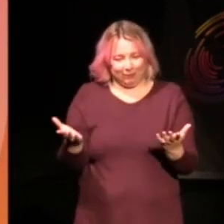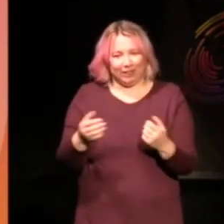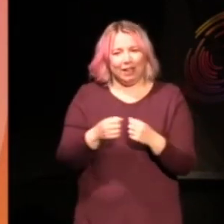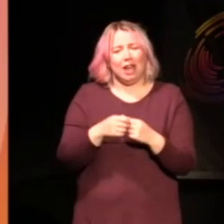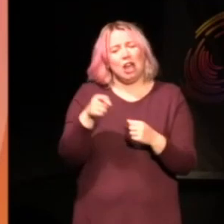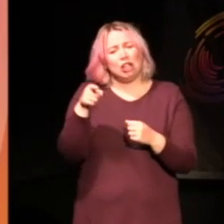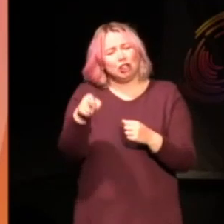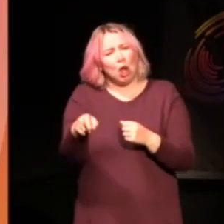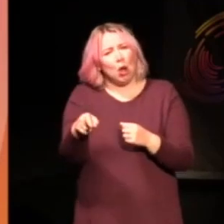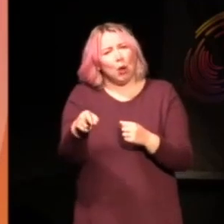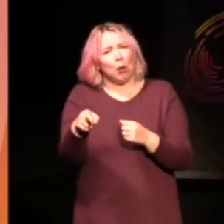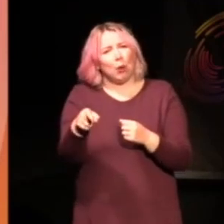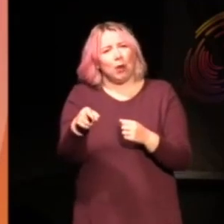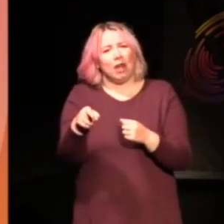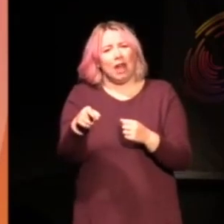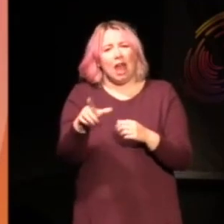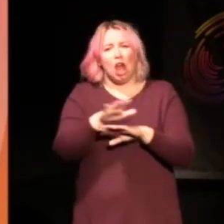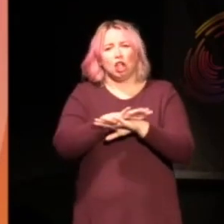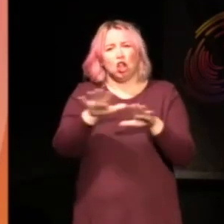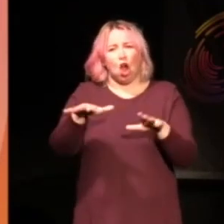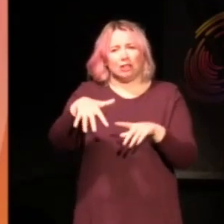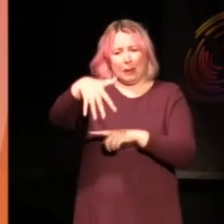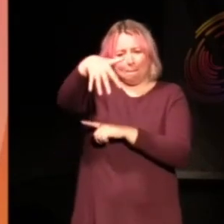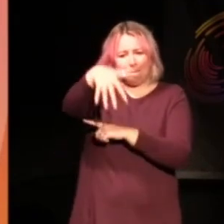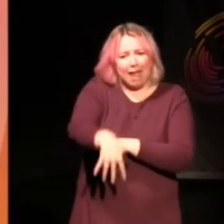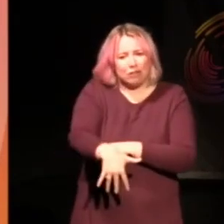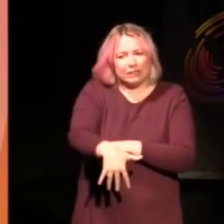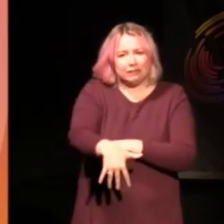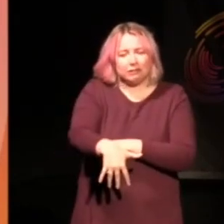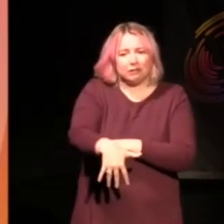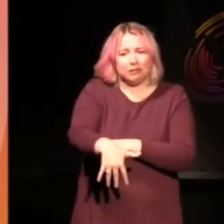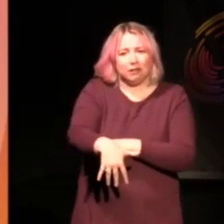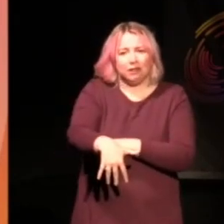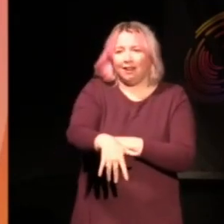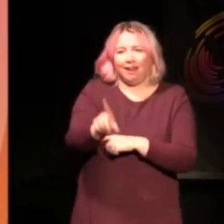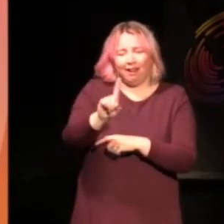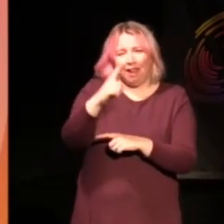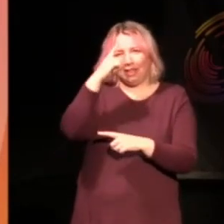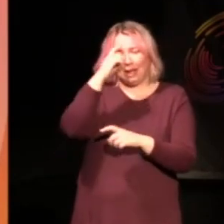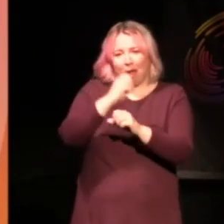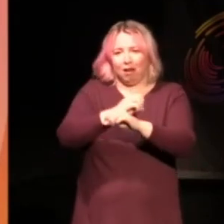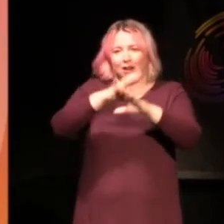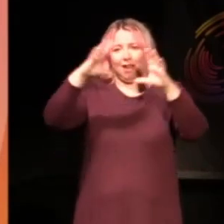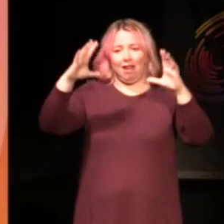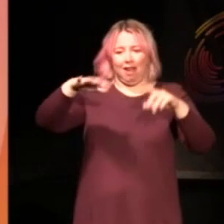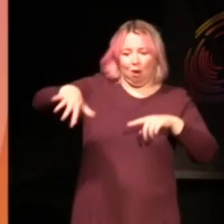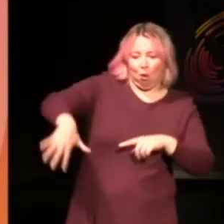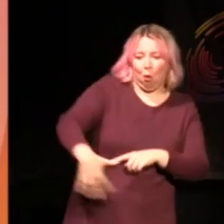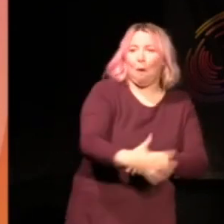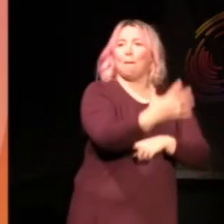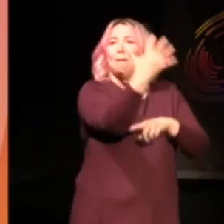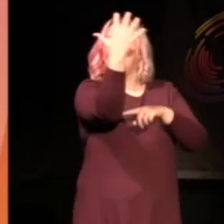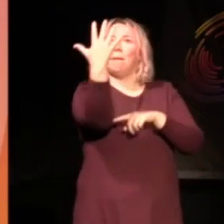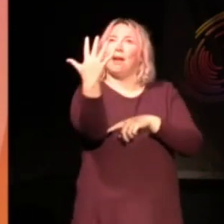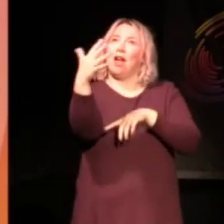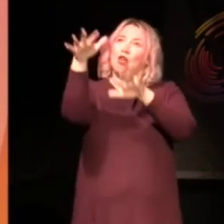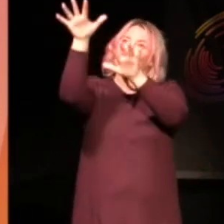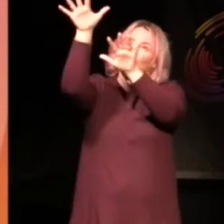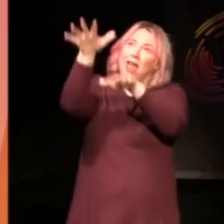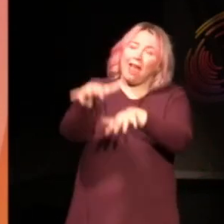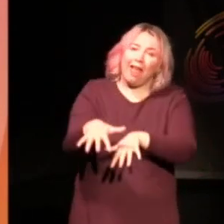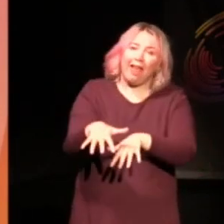your roots not necessarily buried in one place, but up in the air, and getting sunshine and air and rain from